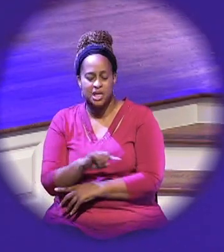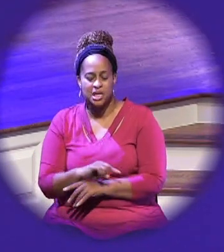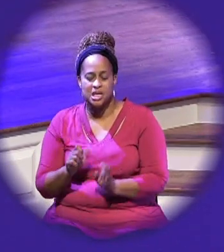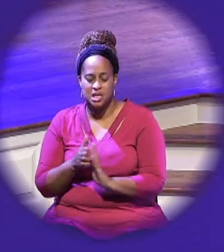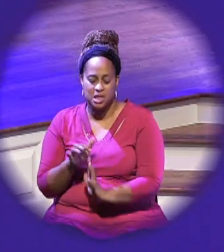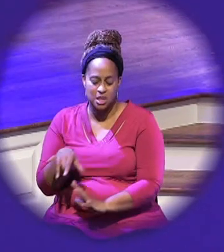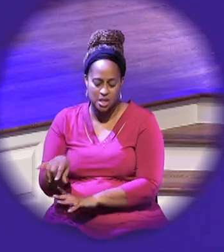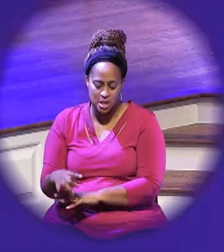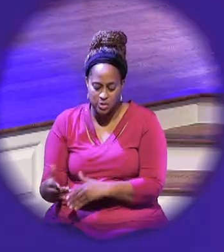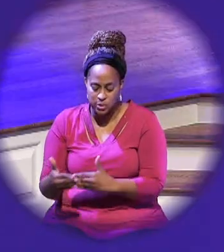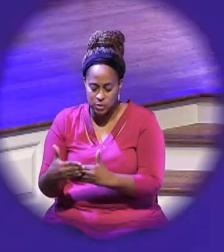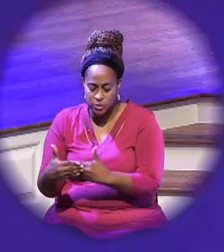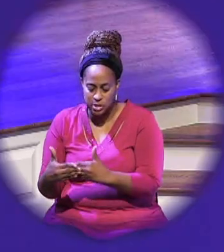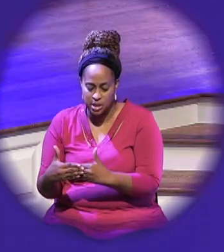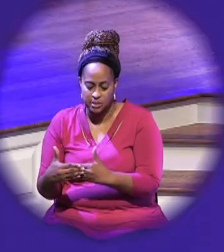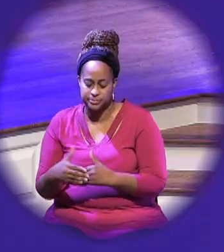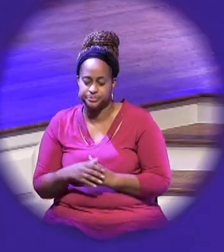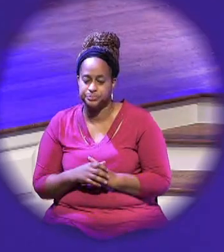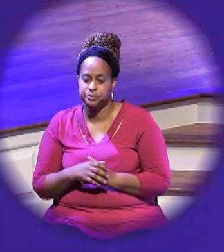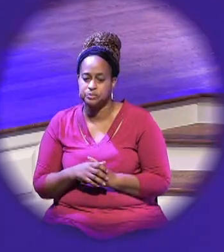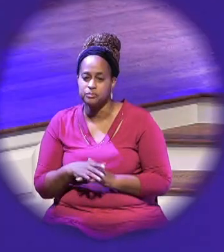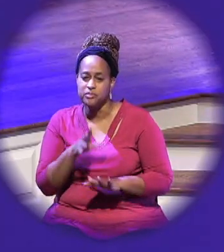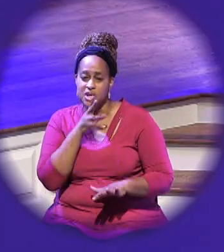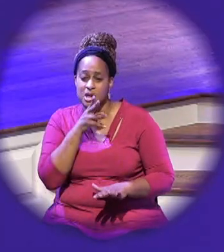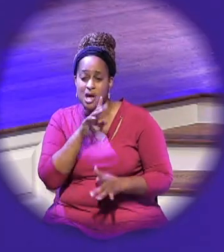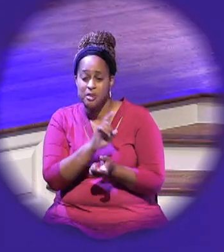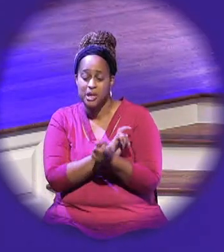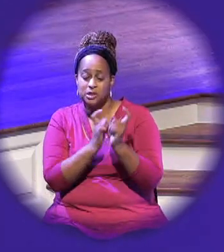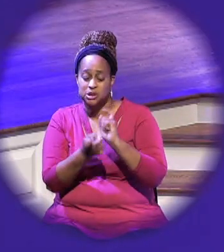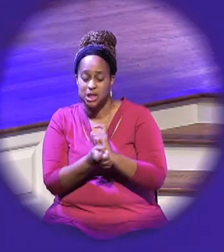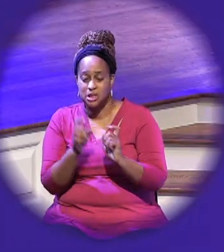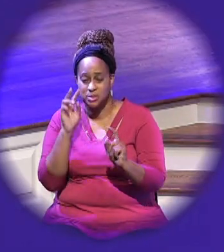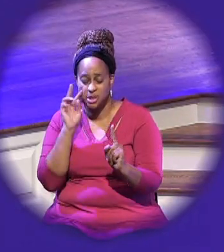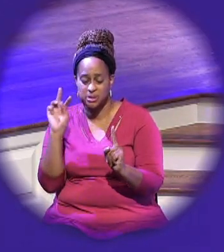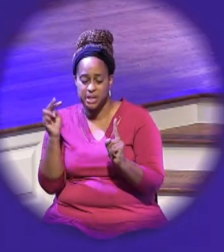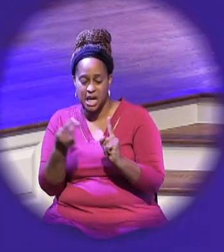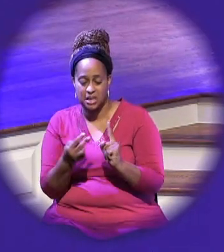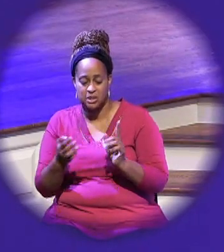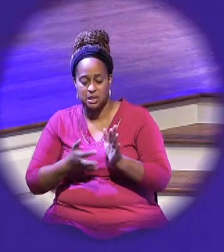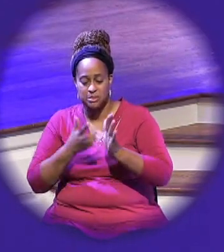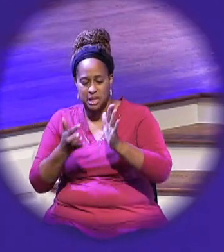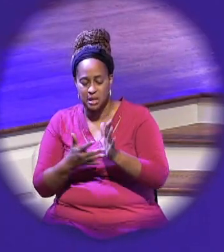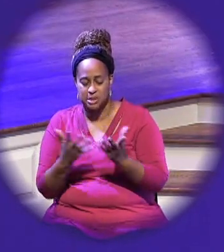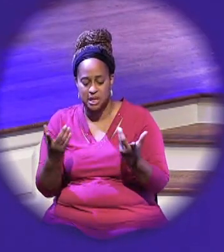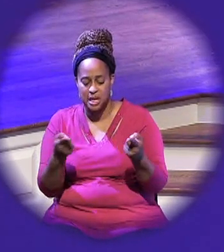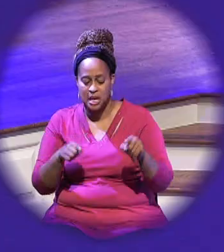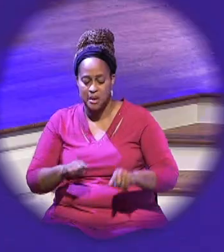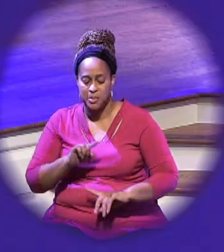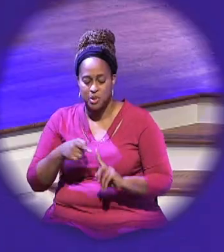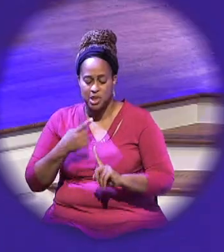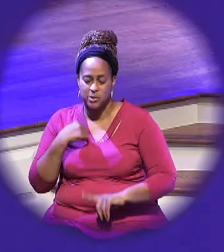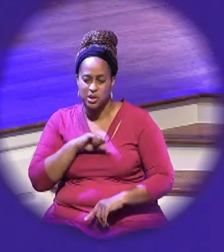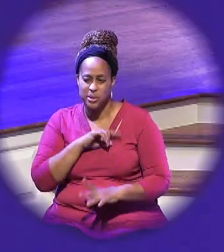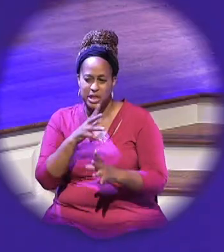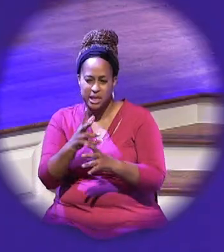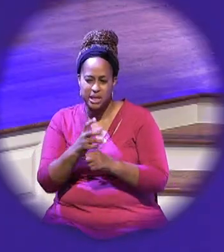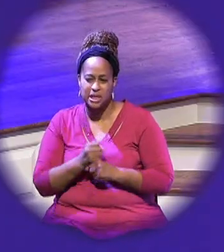knocking on its door. Talk about a change of perspective. It sometimes happens to us when we get